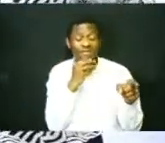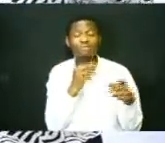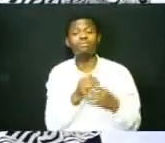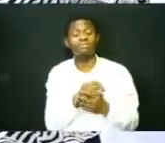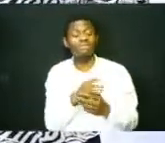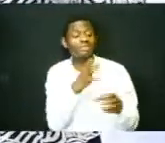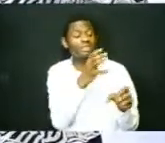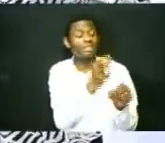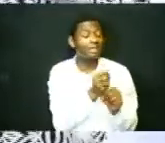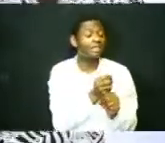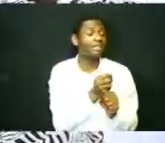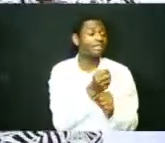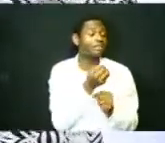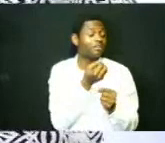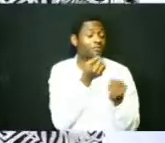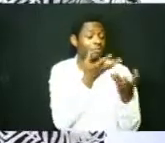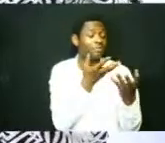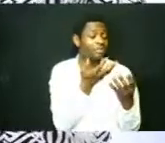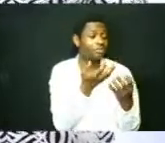if